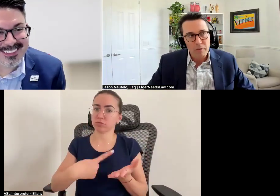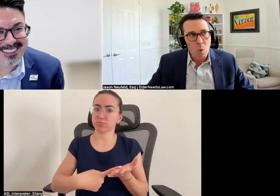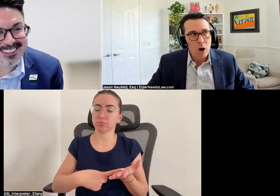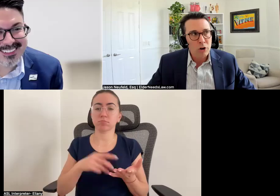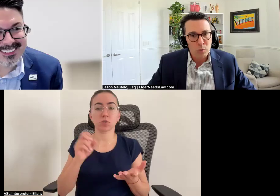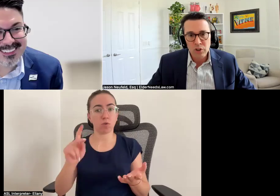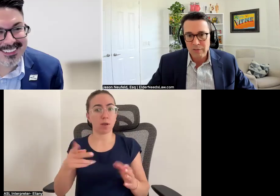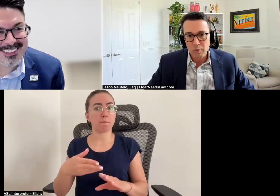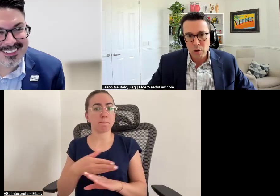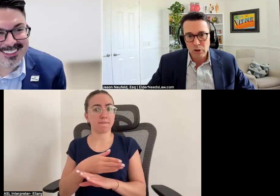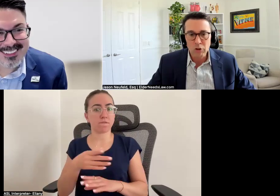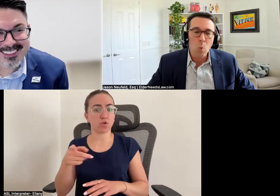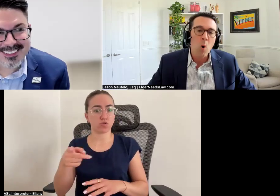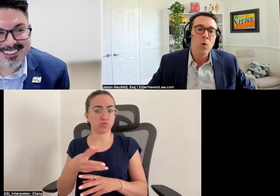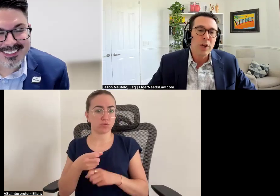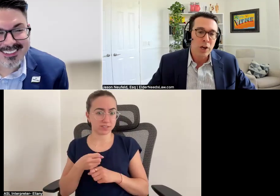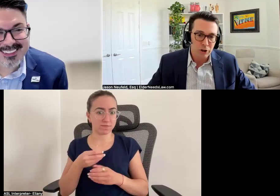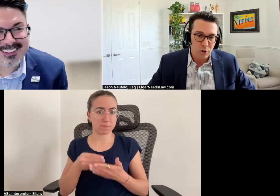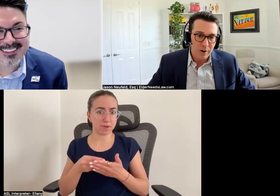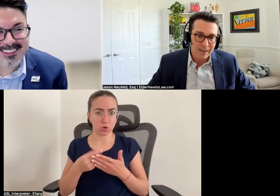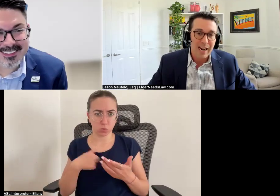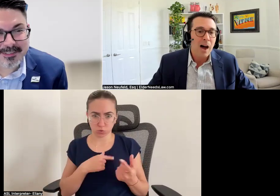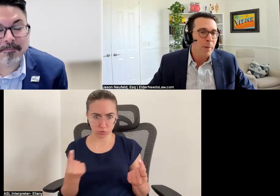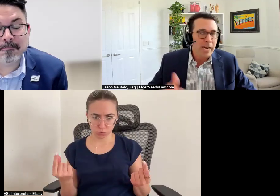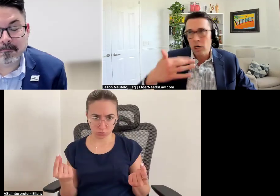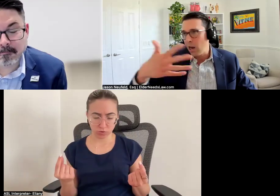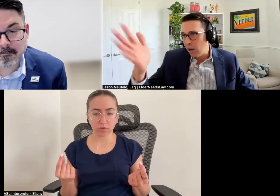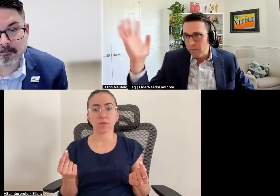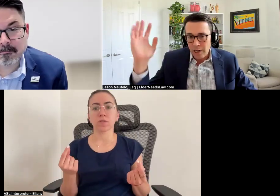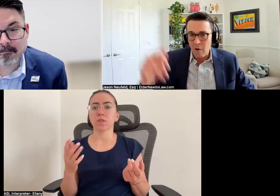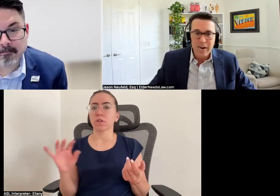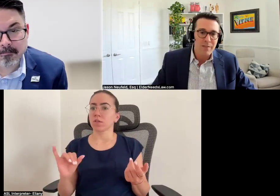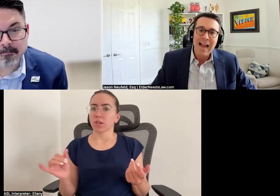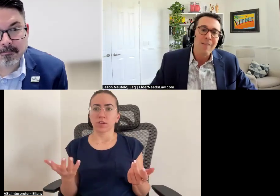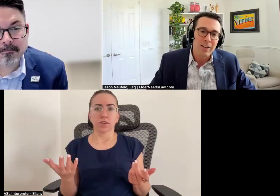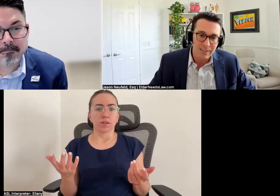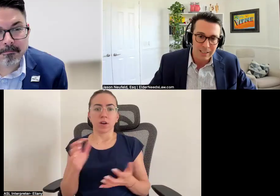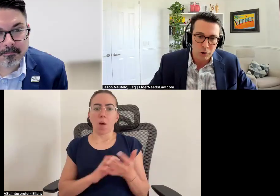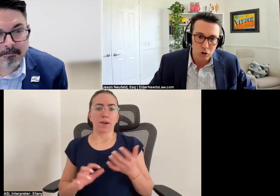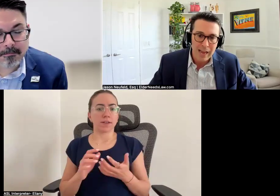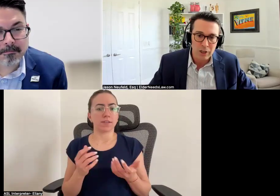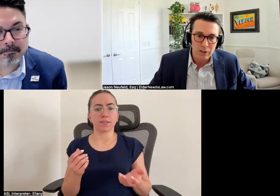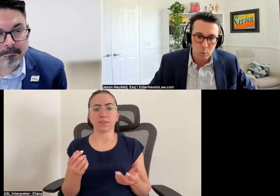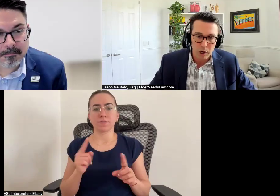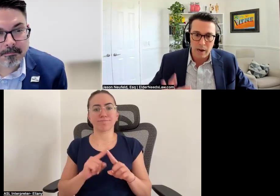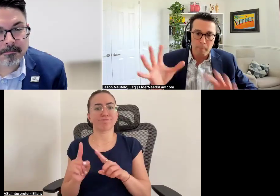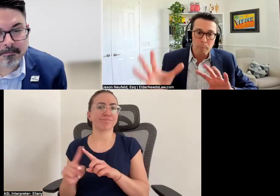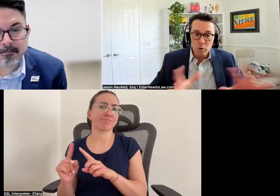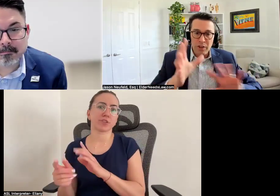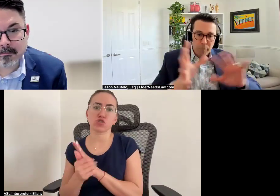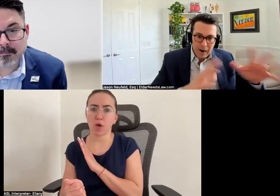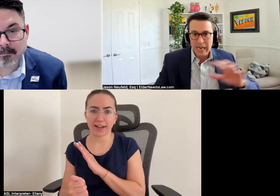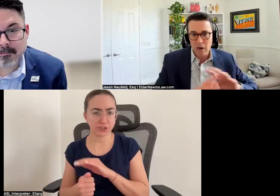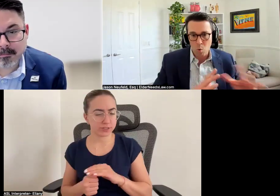okay, before you receive these proceeds, what are we going to do? And it's a Hmm. combination of, any of a half a dozen different strategies that we're going to